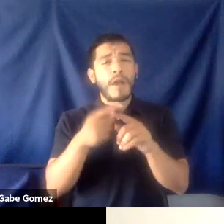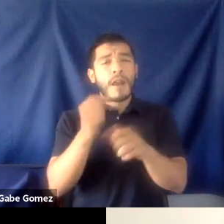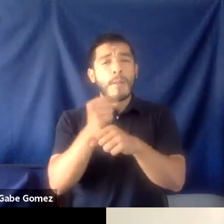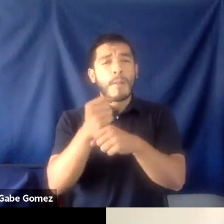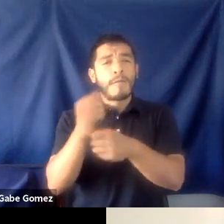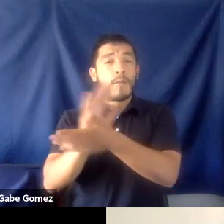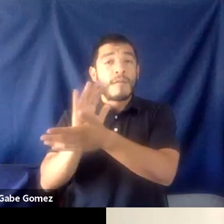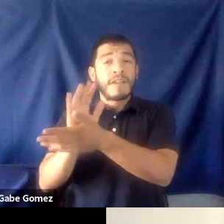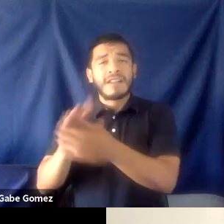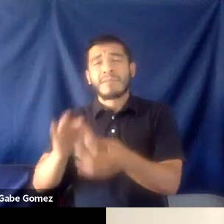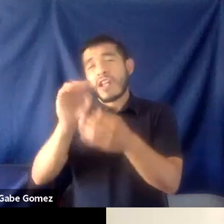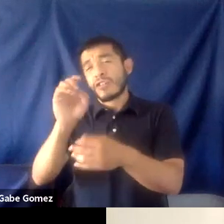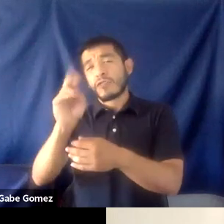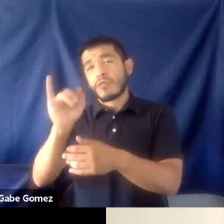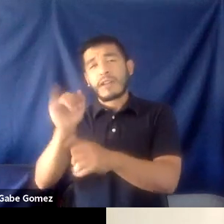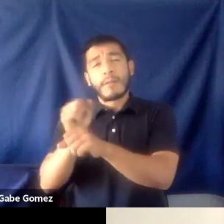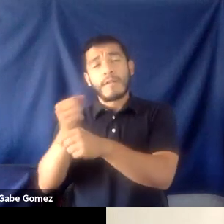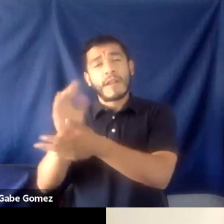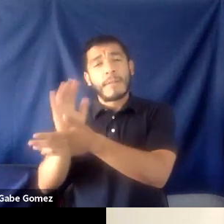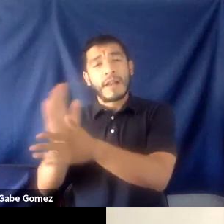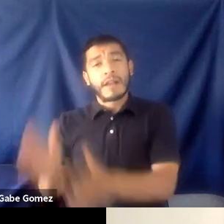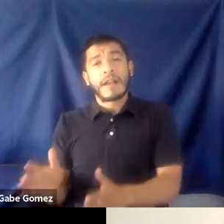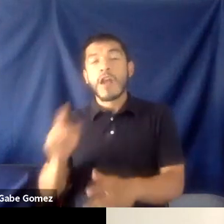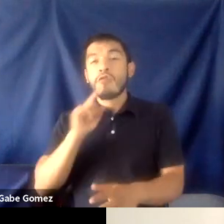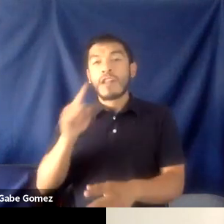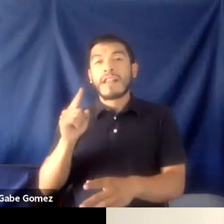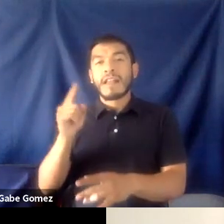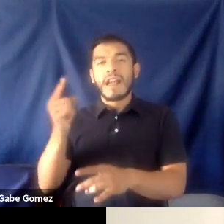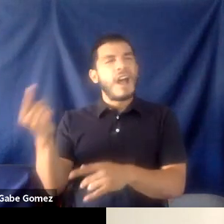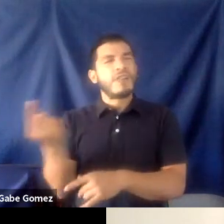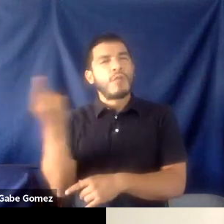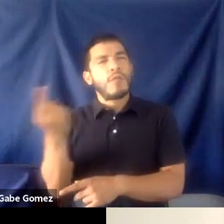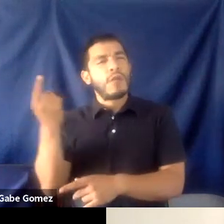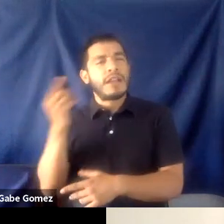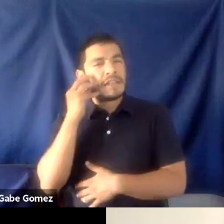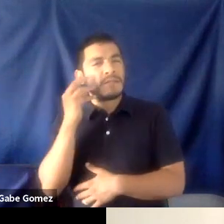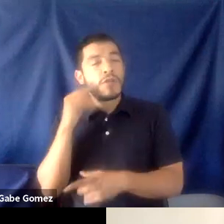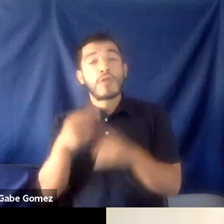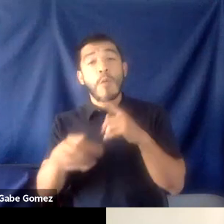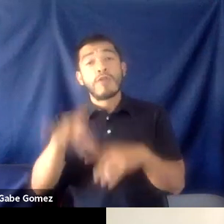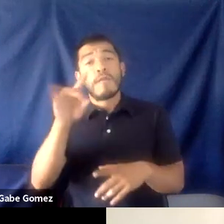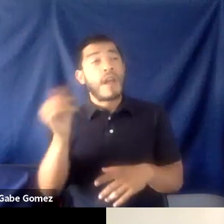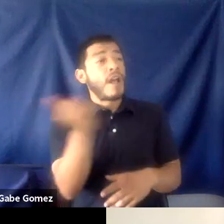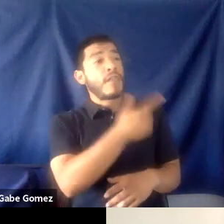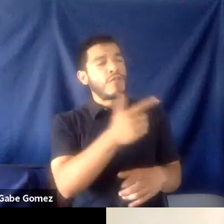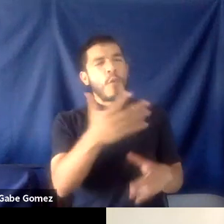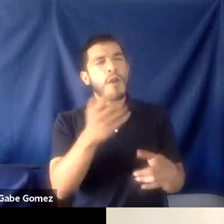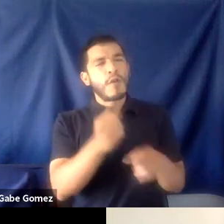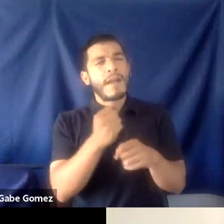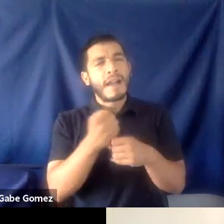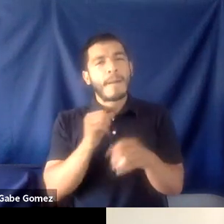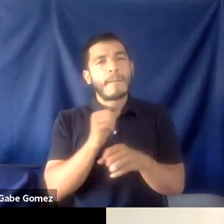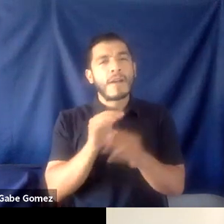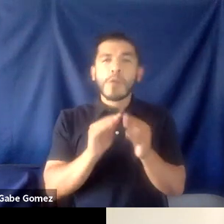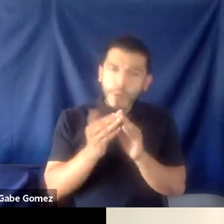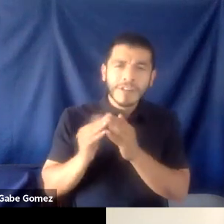especially documentary filmmaking, is such an isolating experience that when you find others, you sort of build community. I